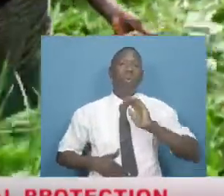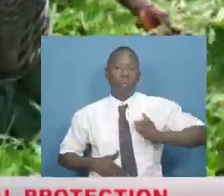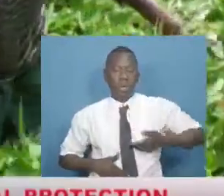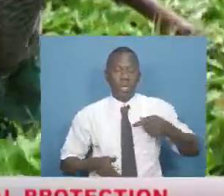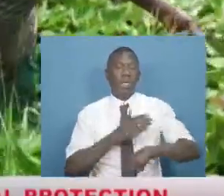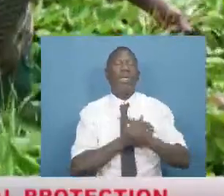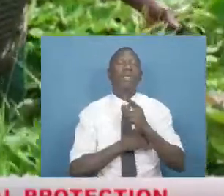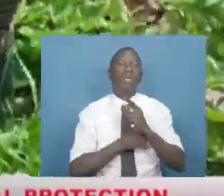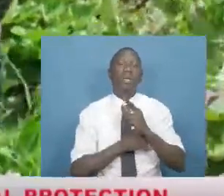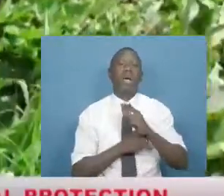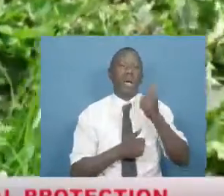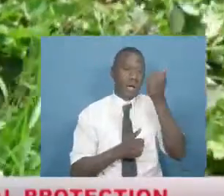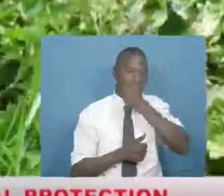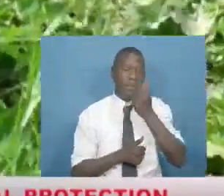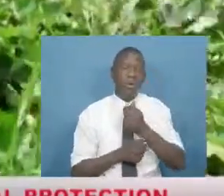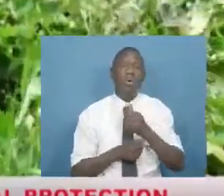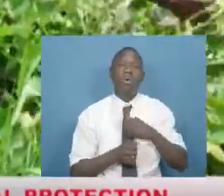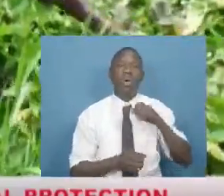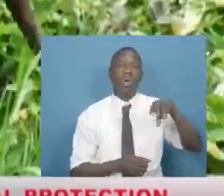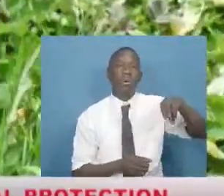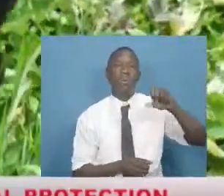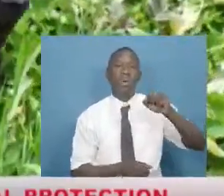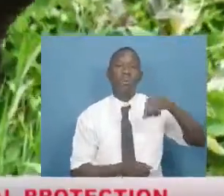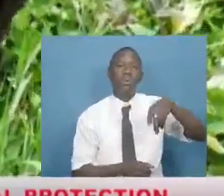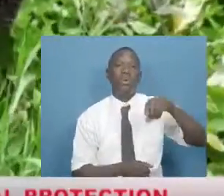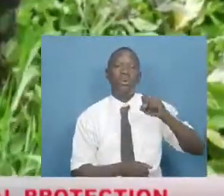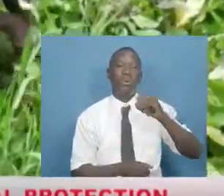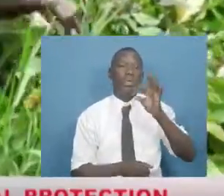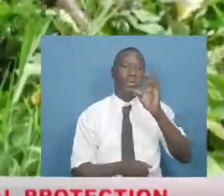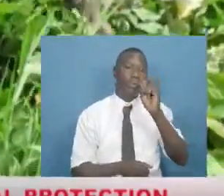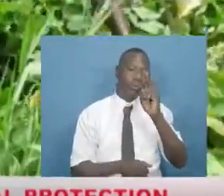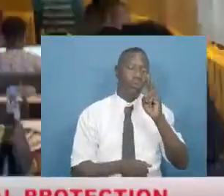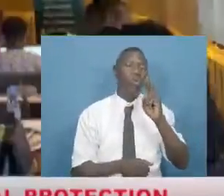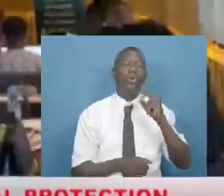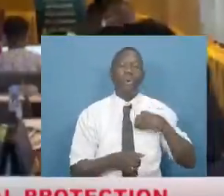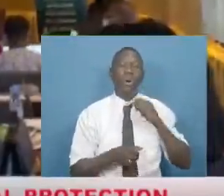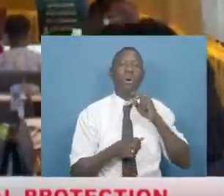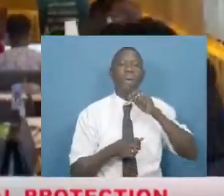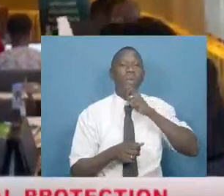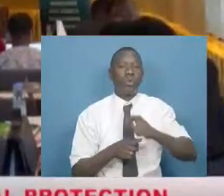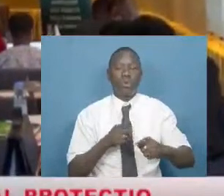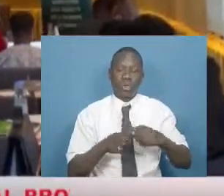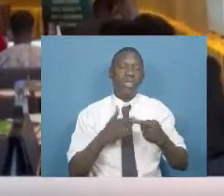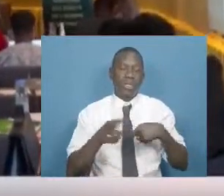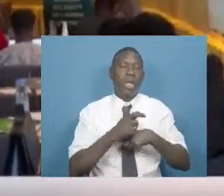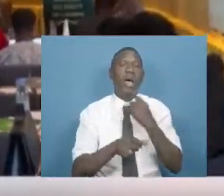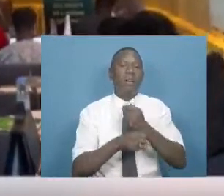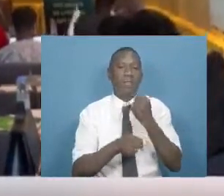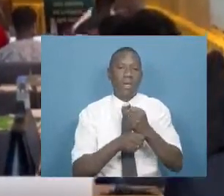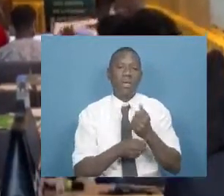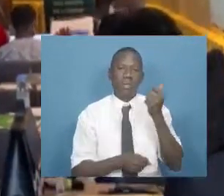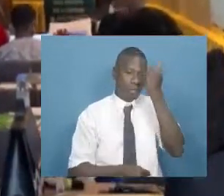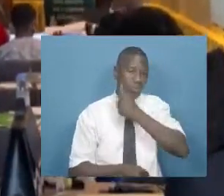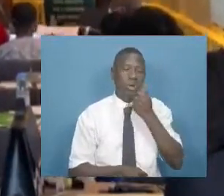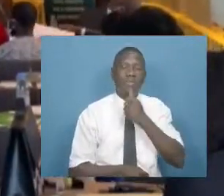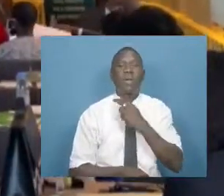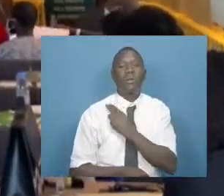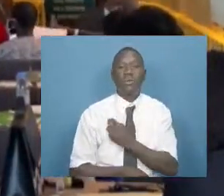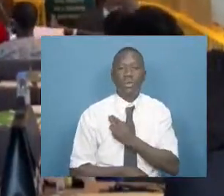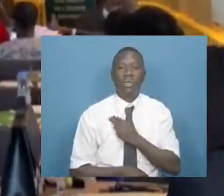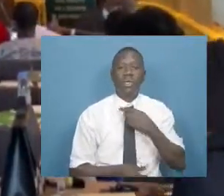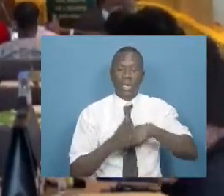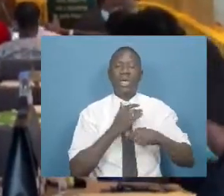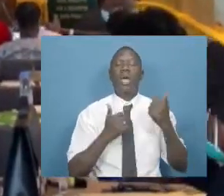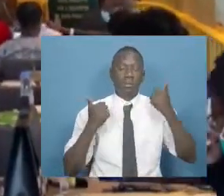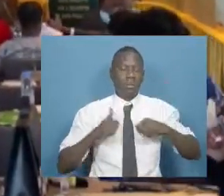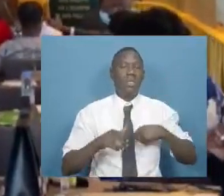or the Maputo Protocol, is an instrument established by the African Union and came into effect in 2005. The